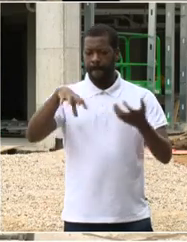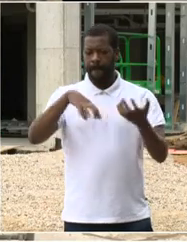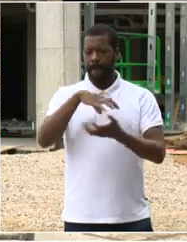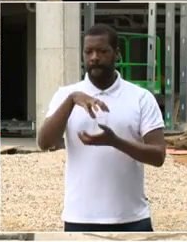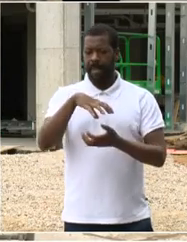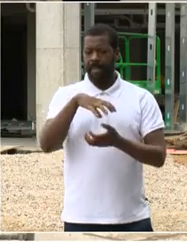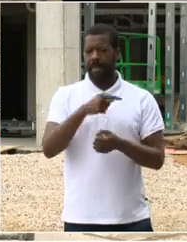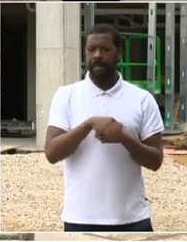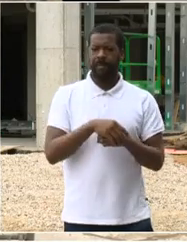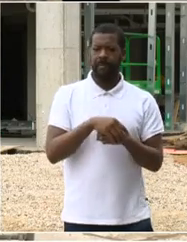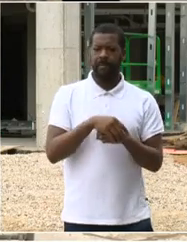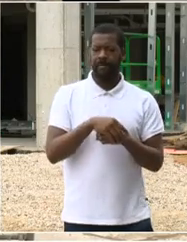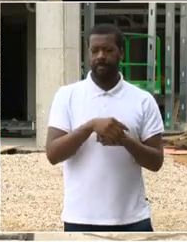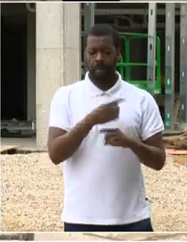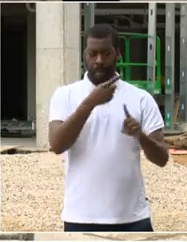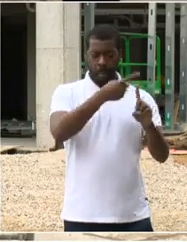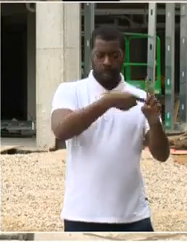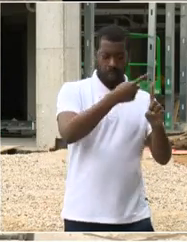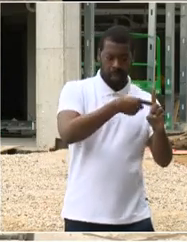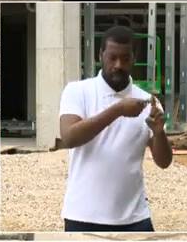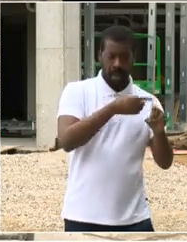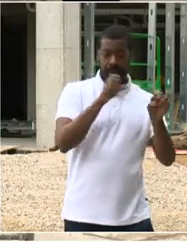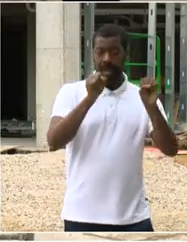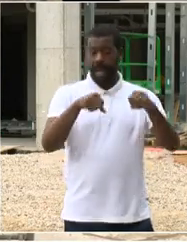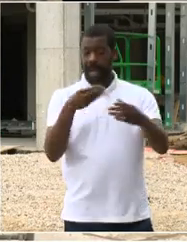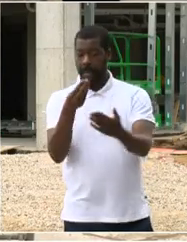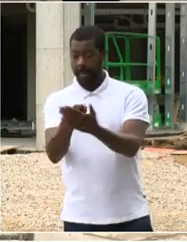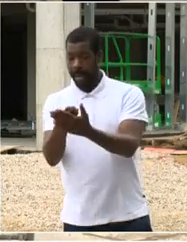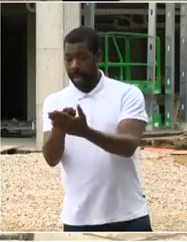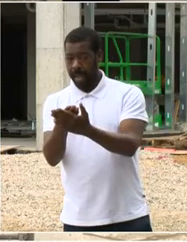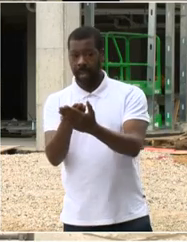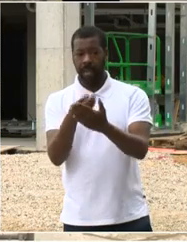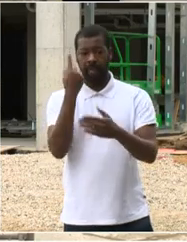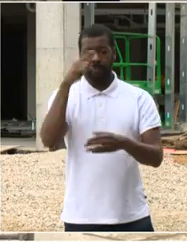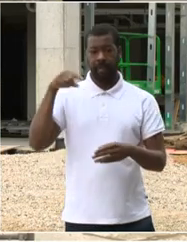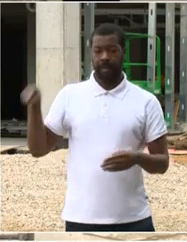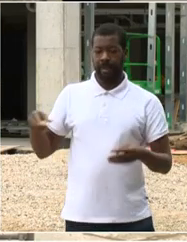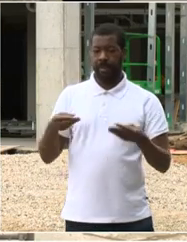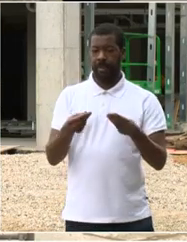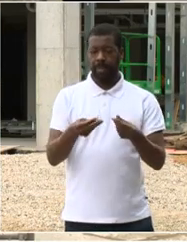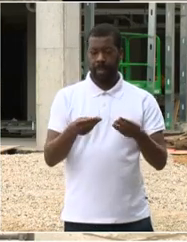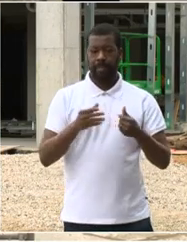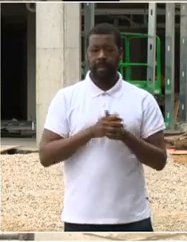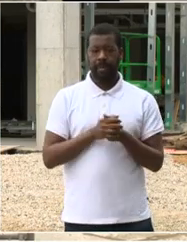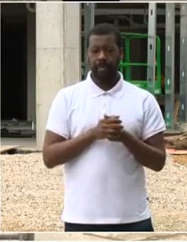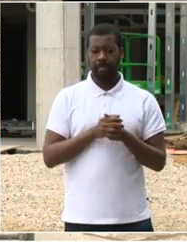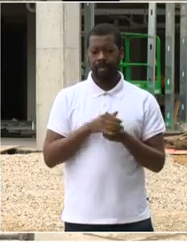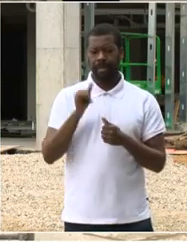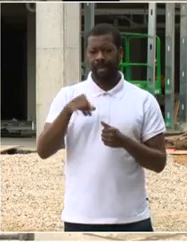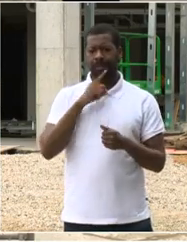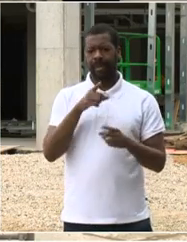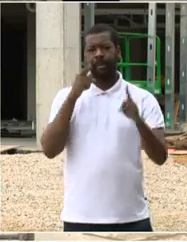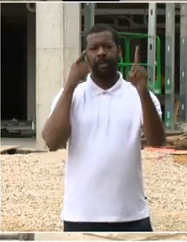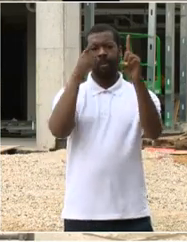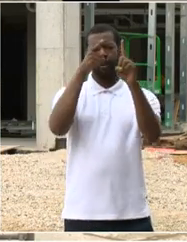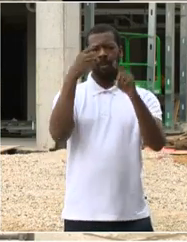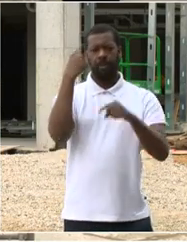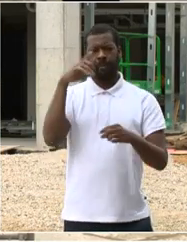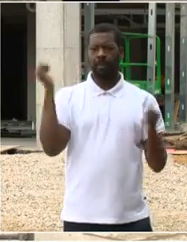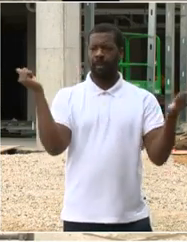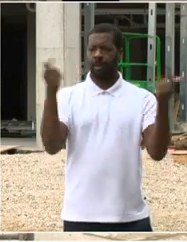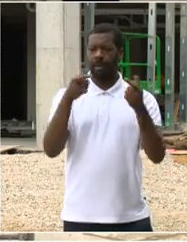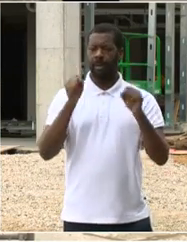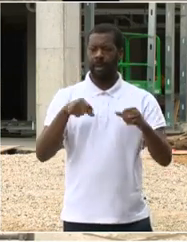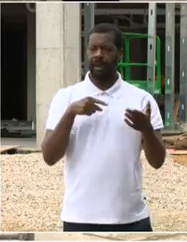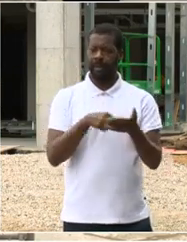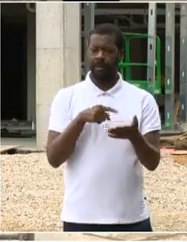incomes able to rent and buy in this development. And that's really our goal for affordable housing across